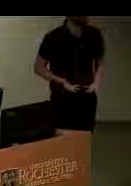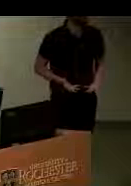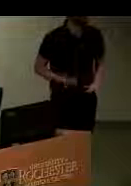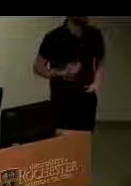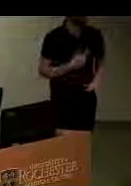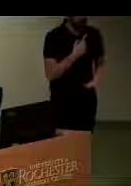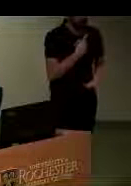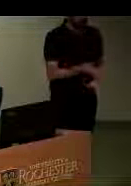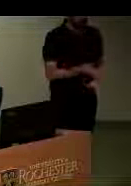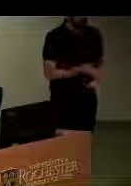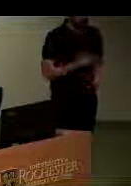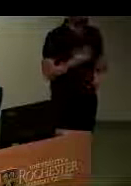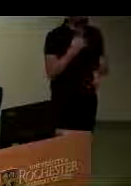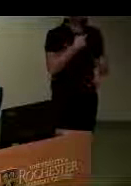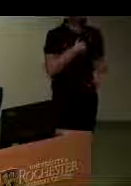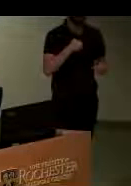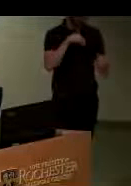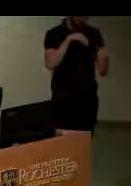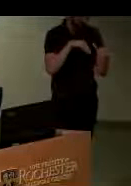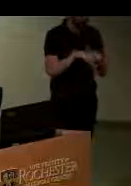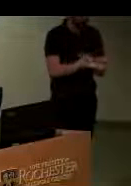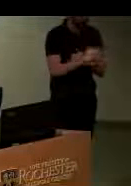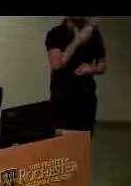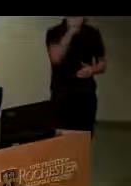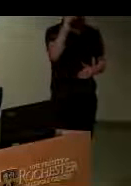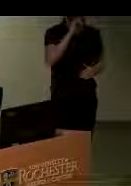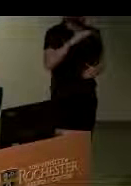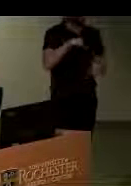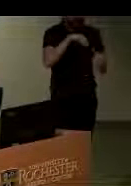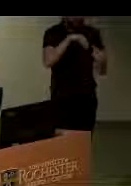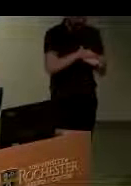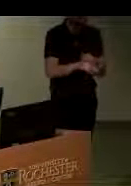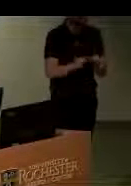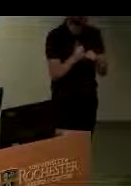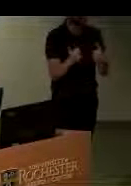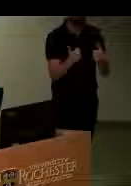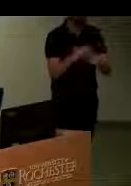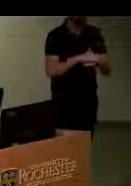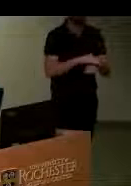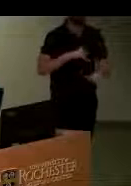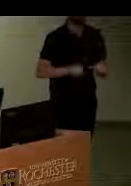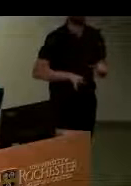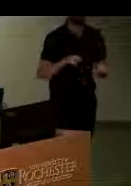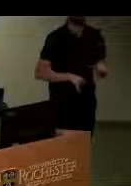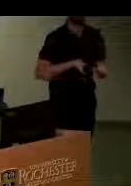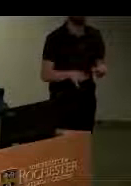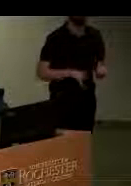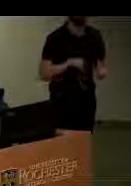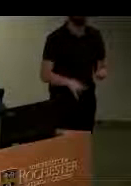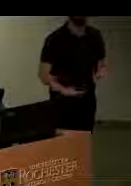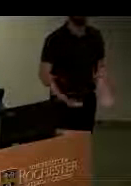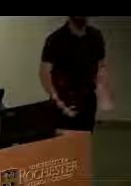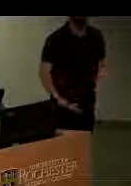I said, they're waiting for me to come in and they know I'll stay longer if the Yankee game is on.